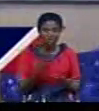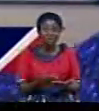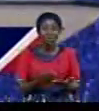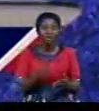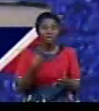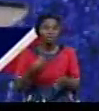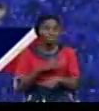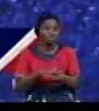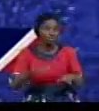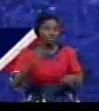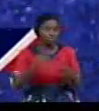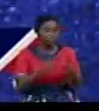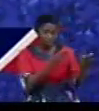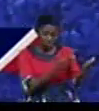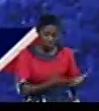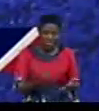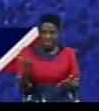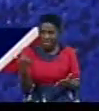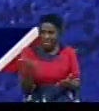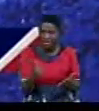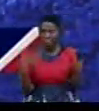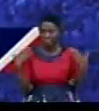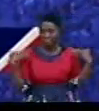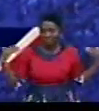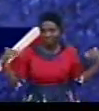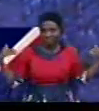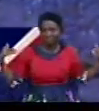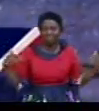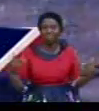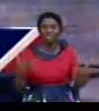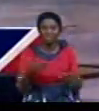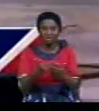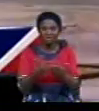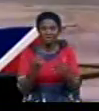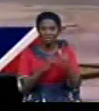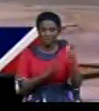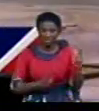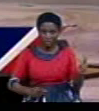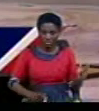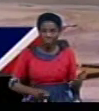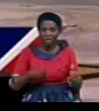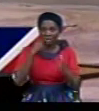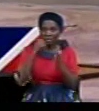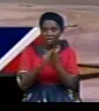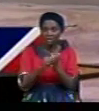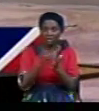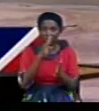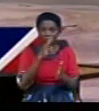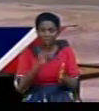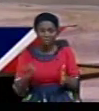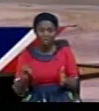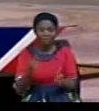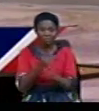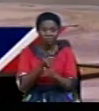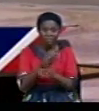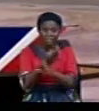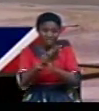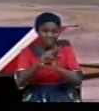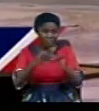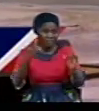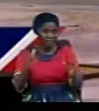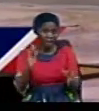or any kind of animal bird before the Lord it says be justified freely by his grace